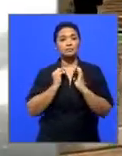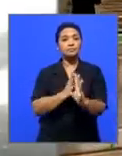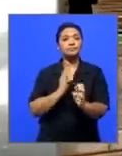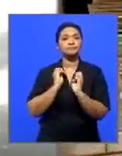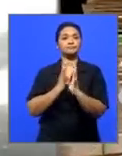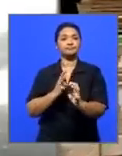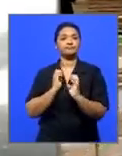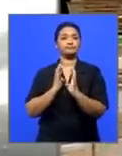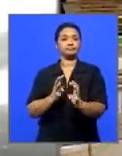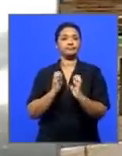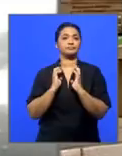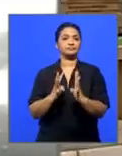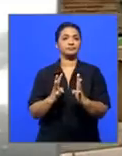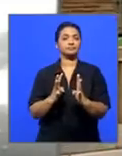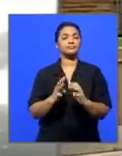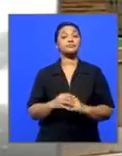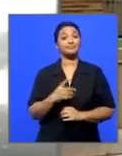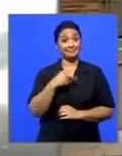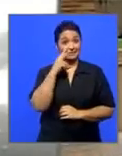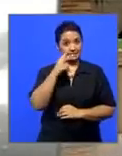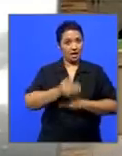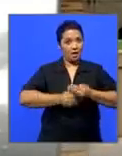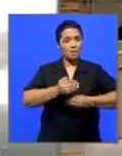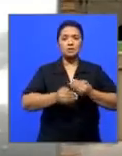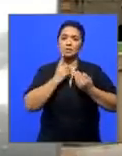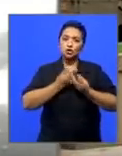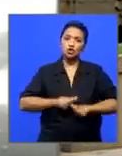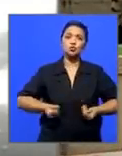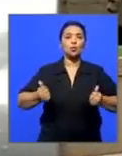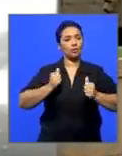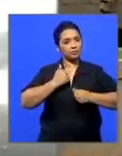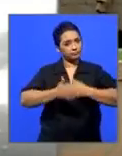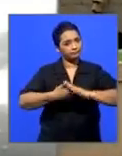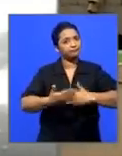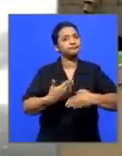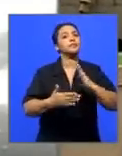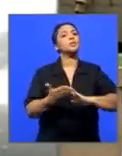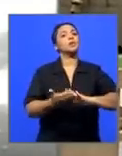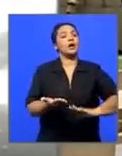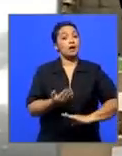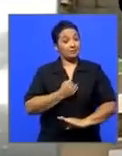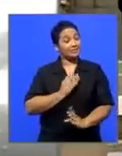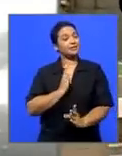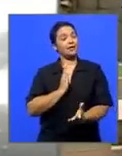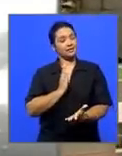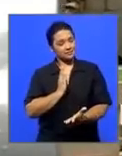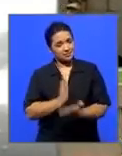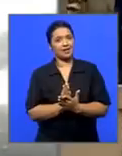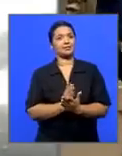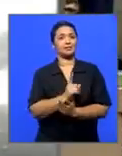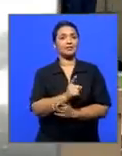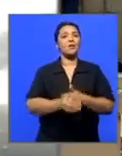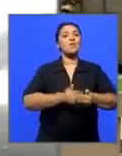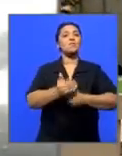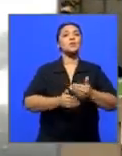file through. And but you can see how the process is a rather smooth one, and this is exactly how the